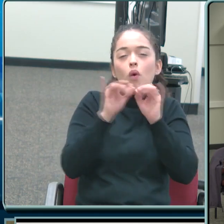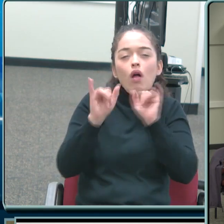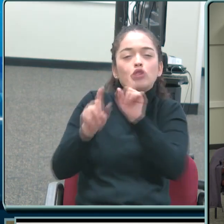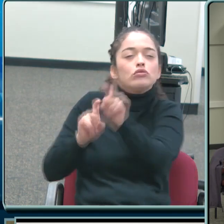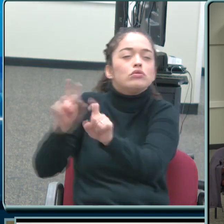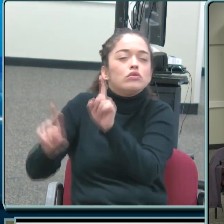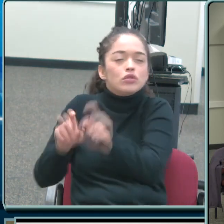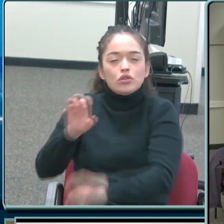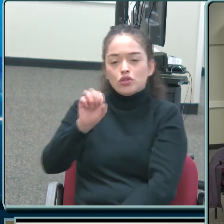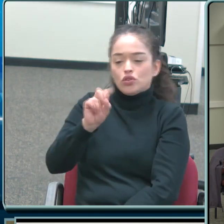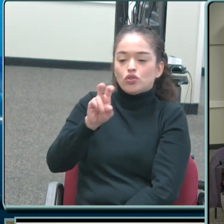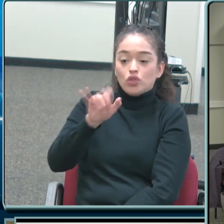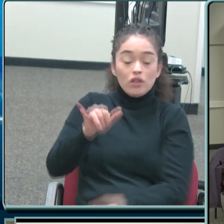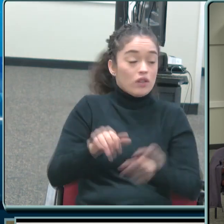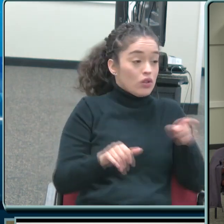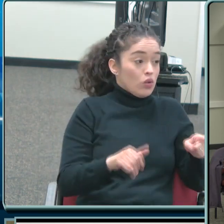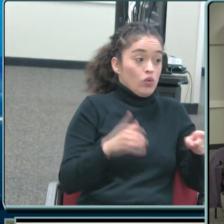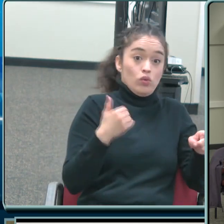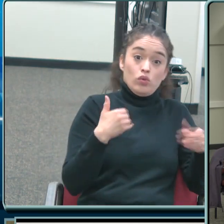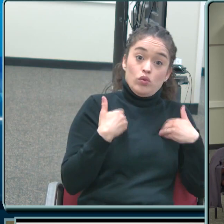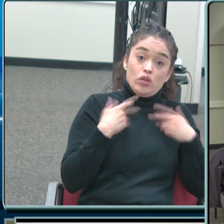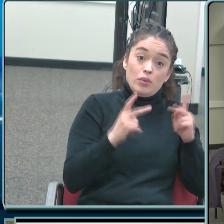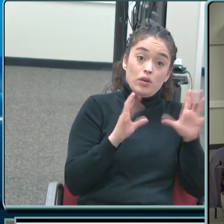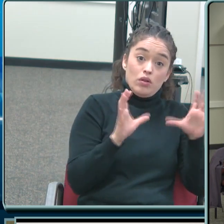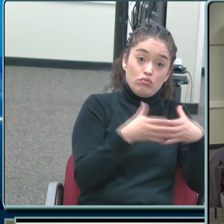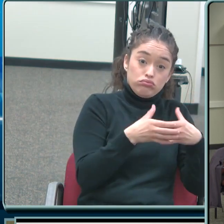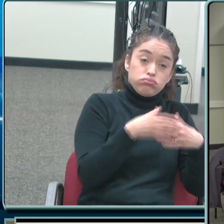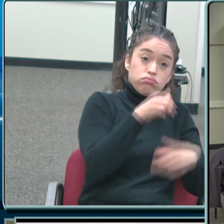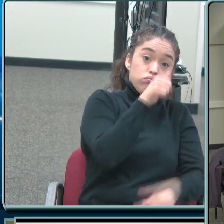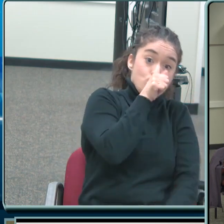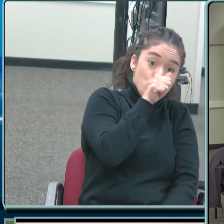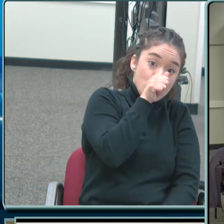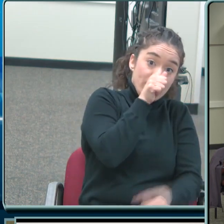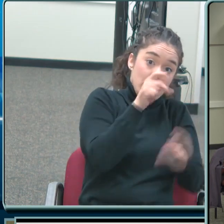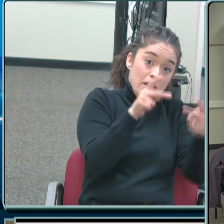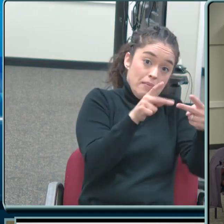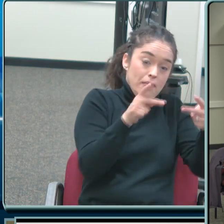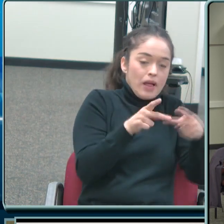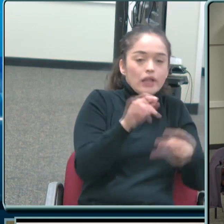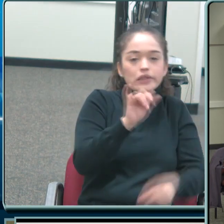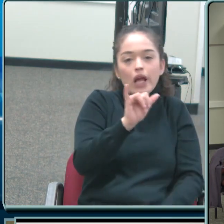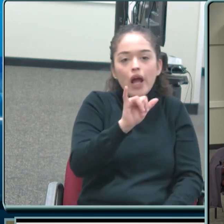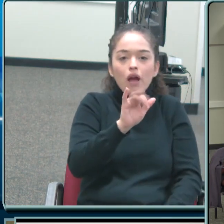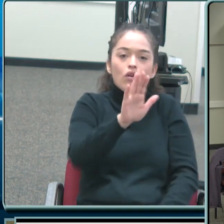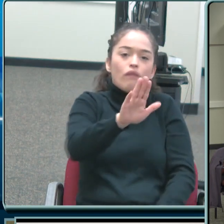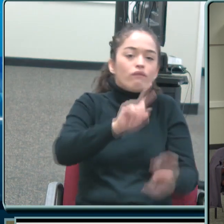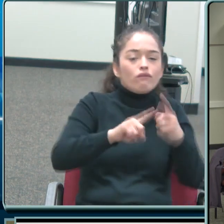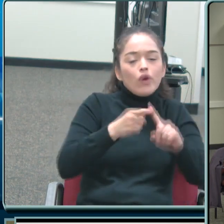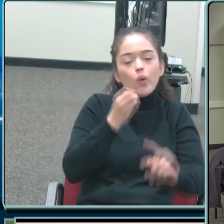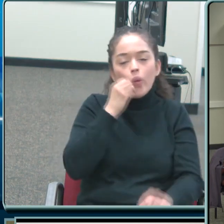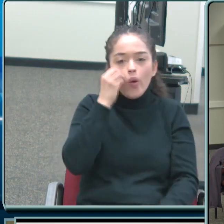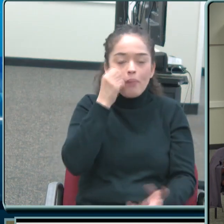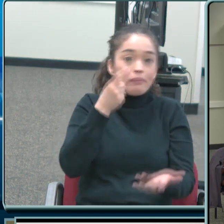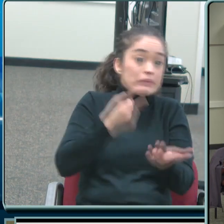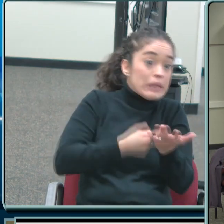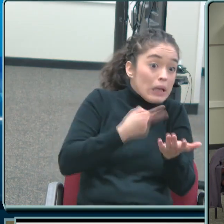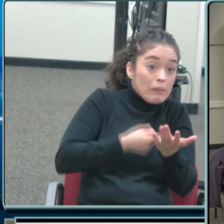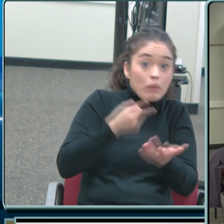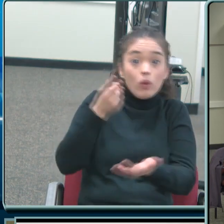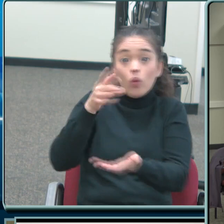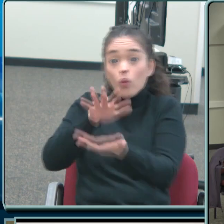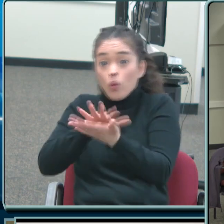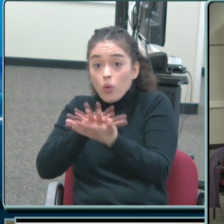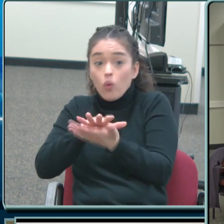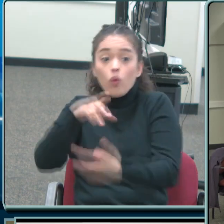youth have said in like private places, such as friends' homes, sometimes school